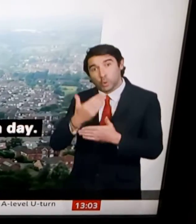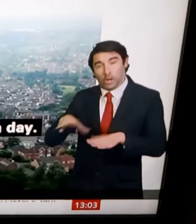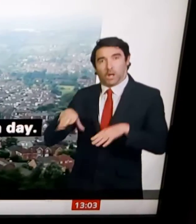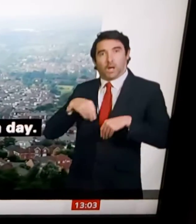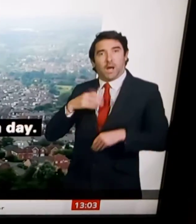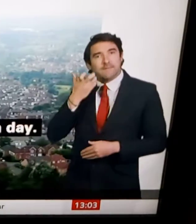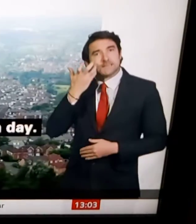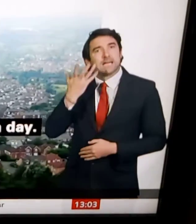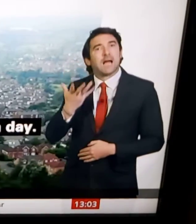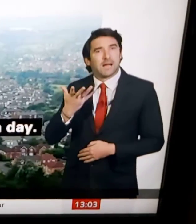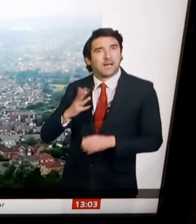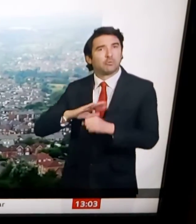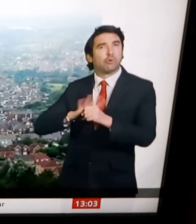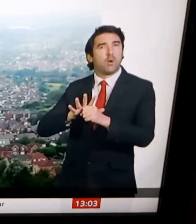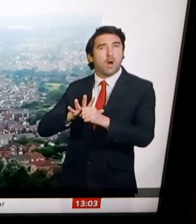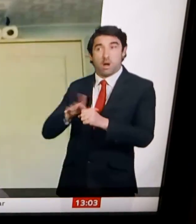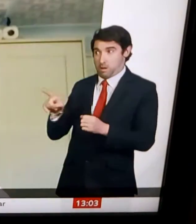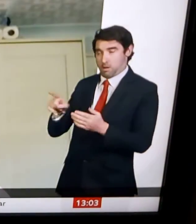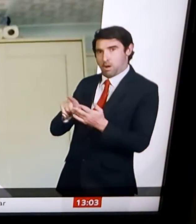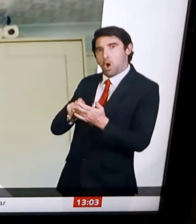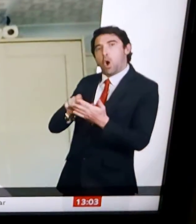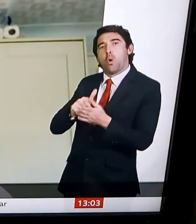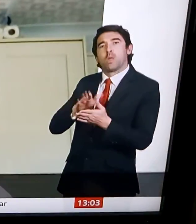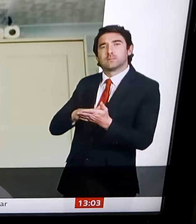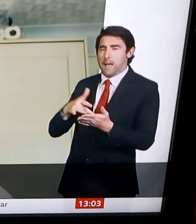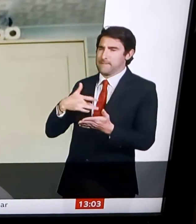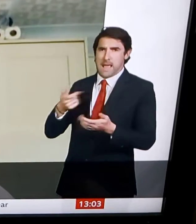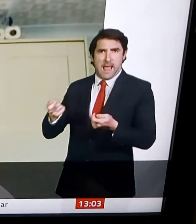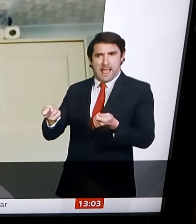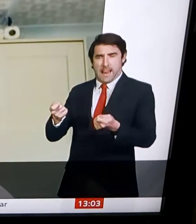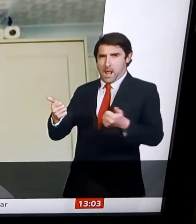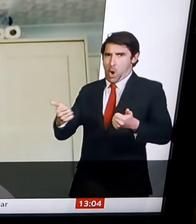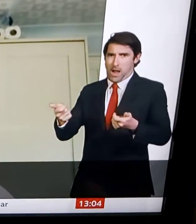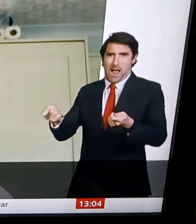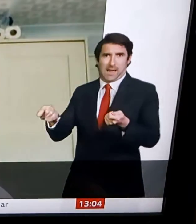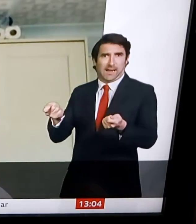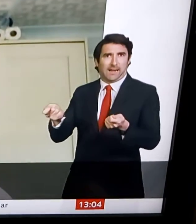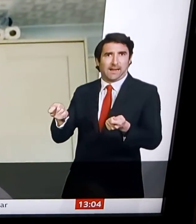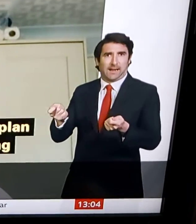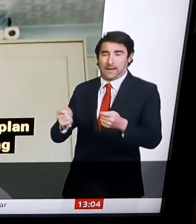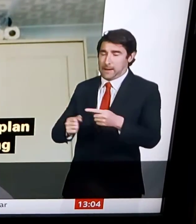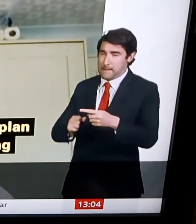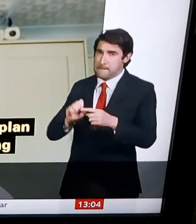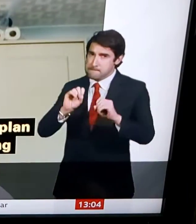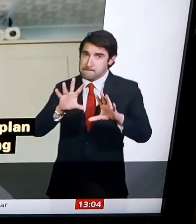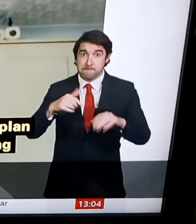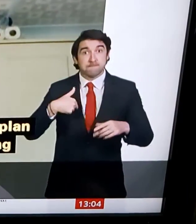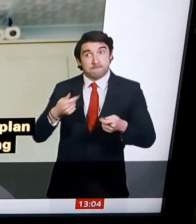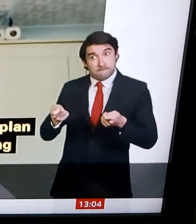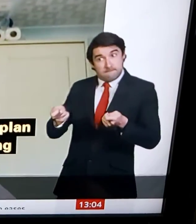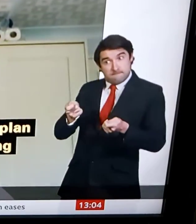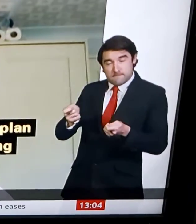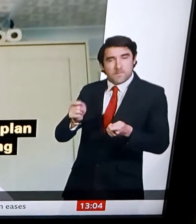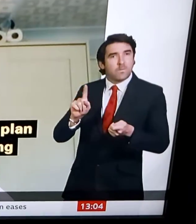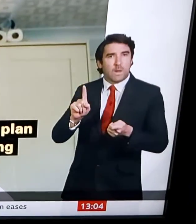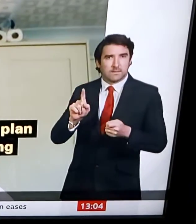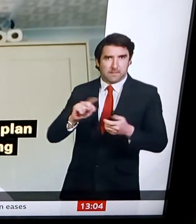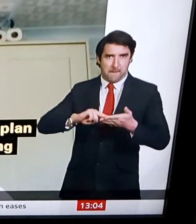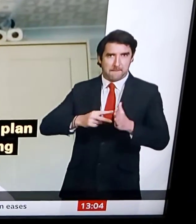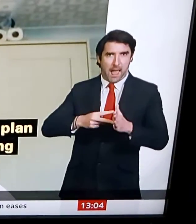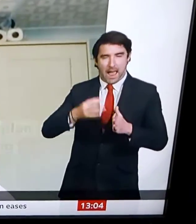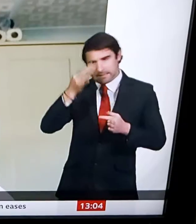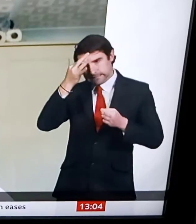are confident they can deal with it. We've got a really robust plan in place in terms of increasing the numbers of people that are having